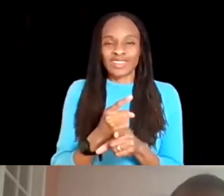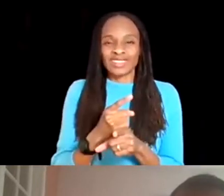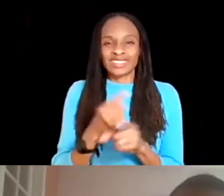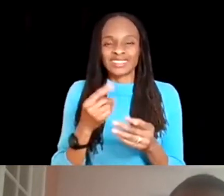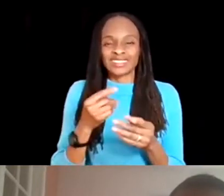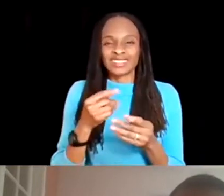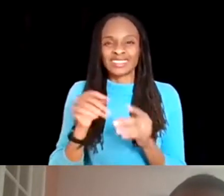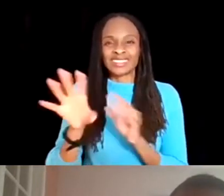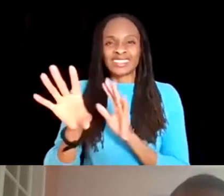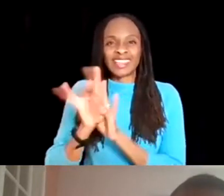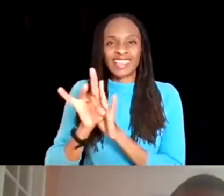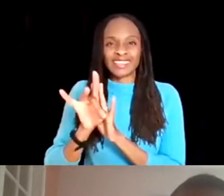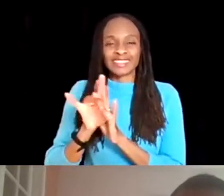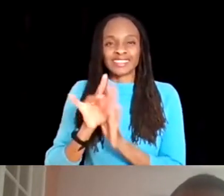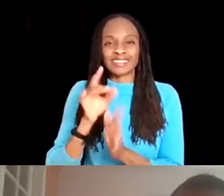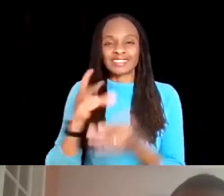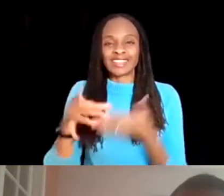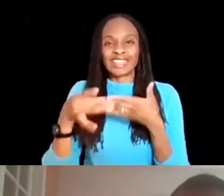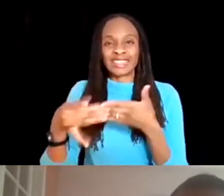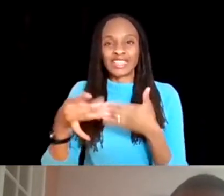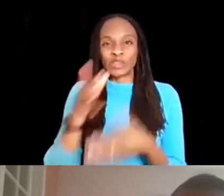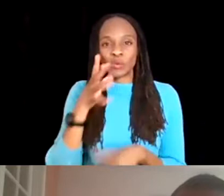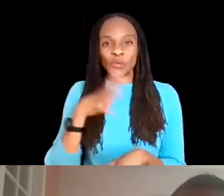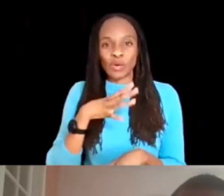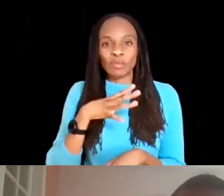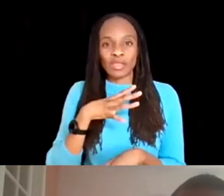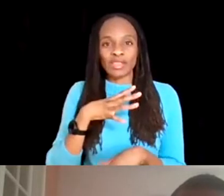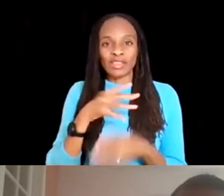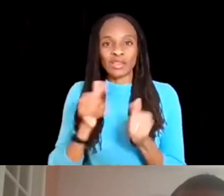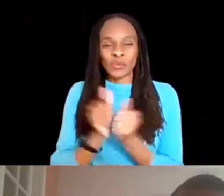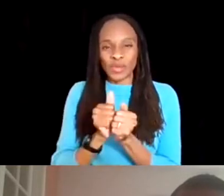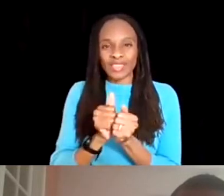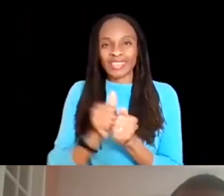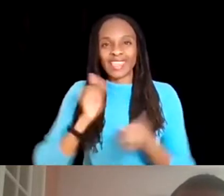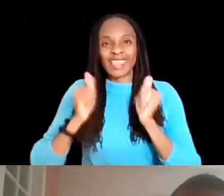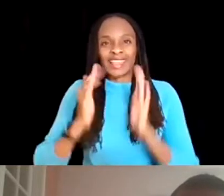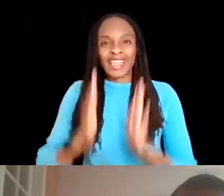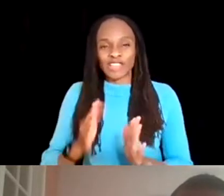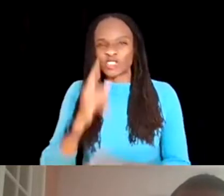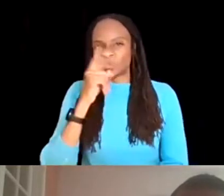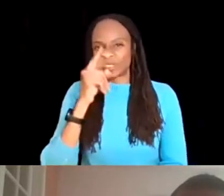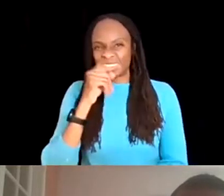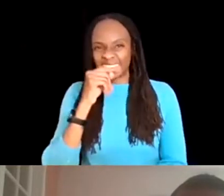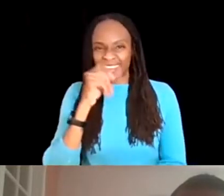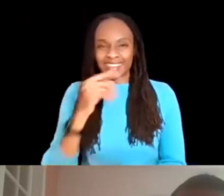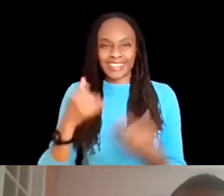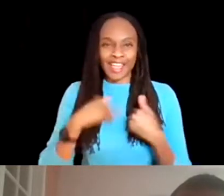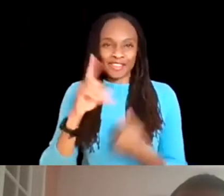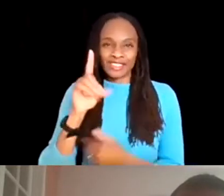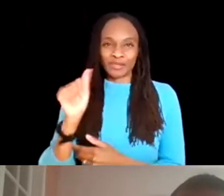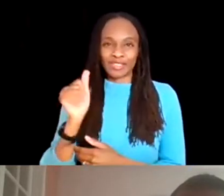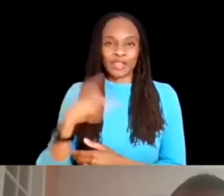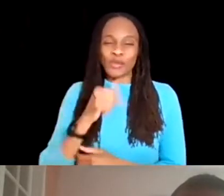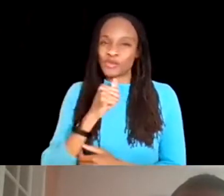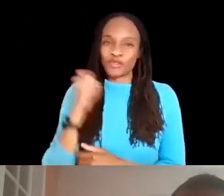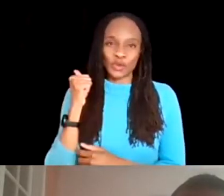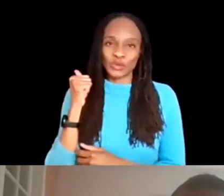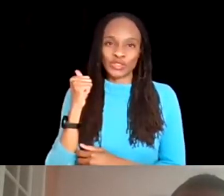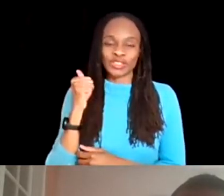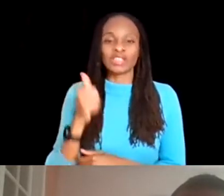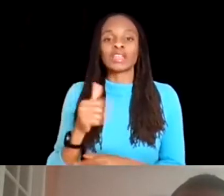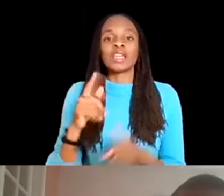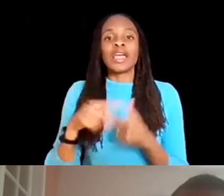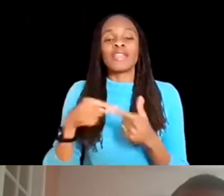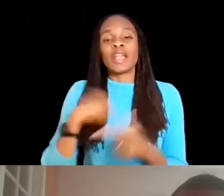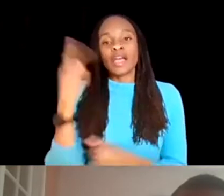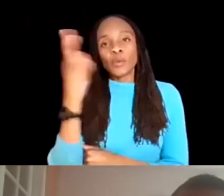lead woman with an actress pretending to have a disability, so we refused to do that. Mm-hmm. Consequently, there was a moment where I realized